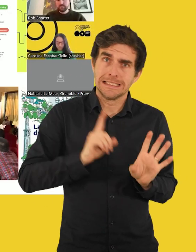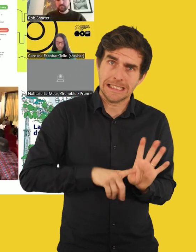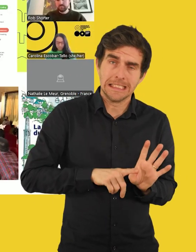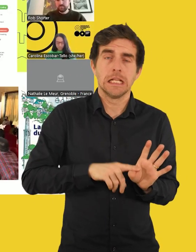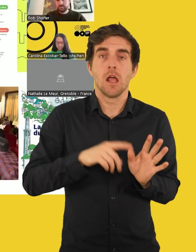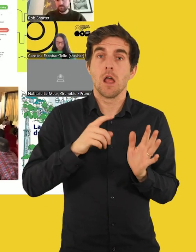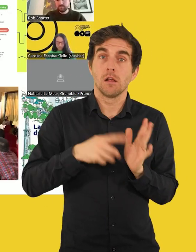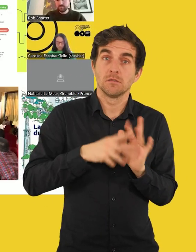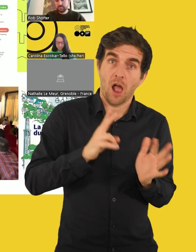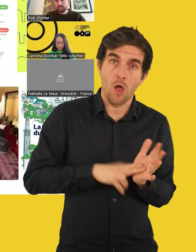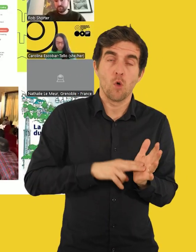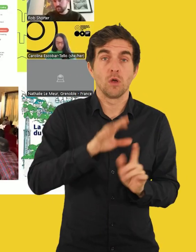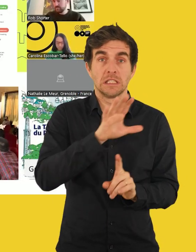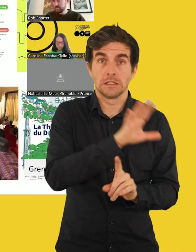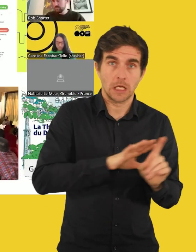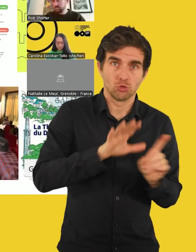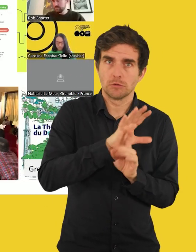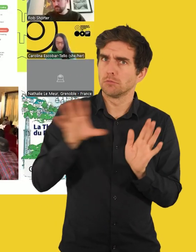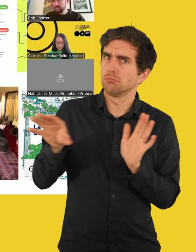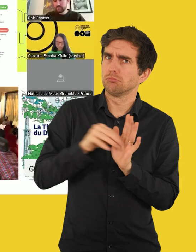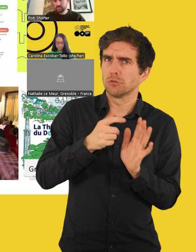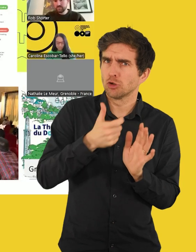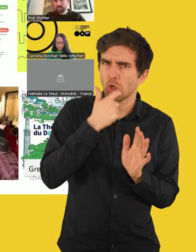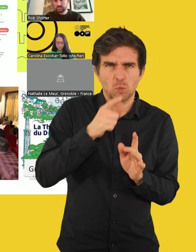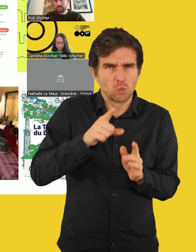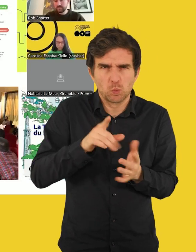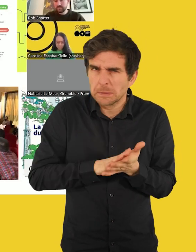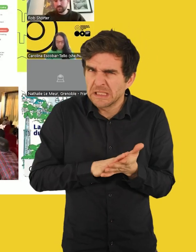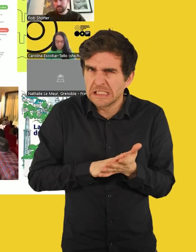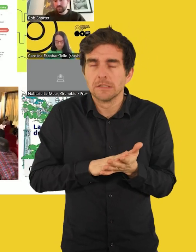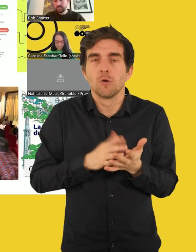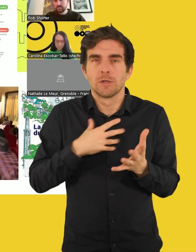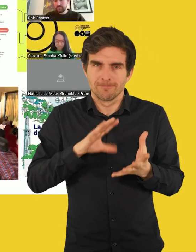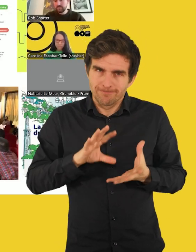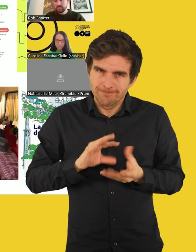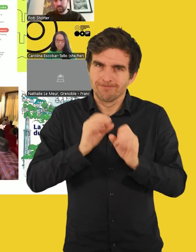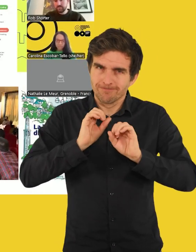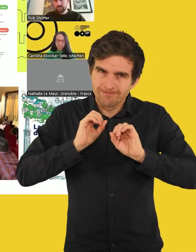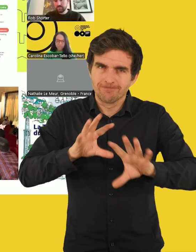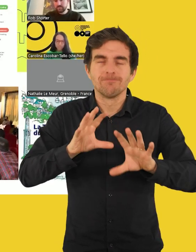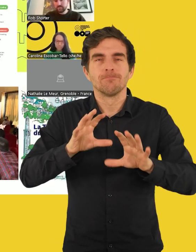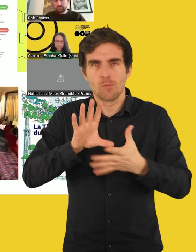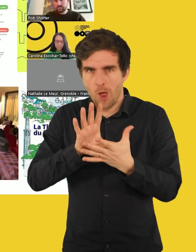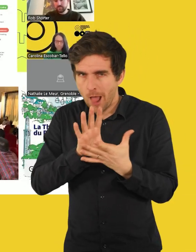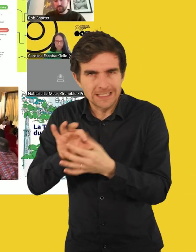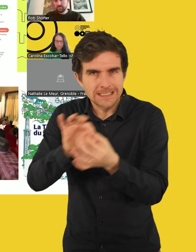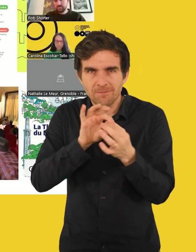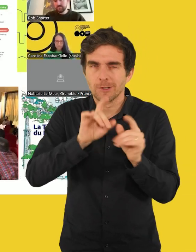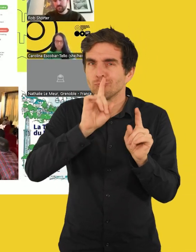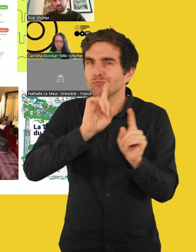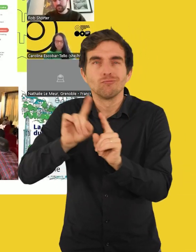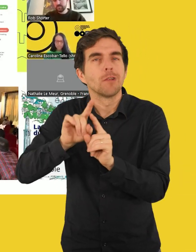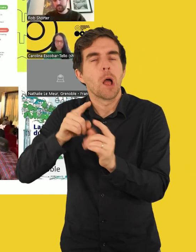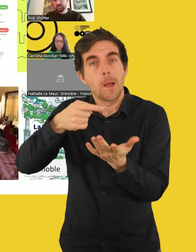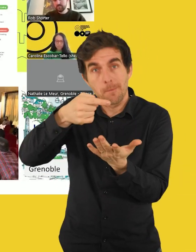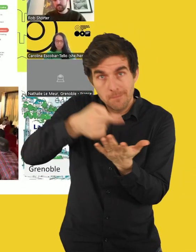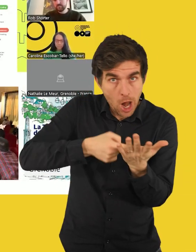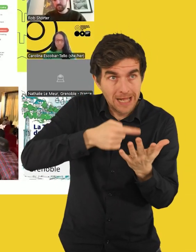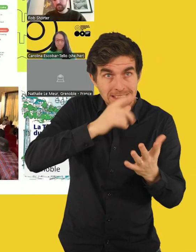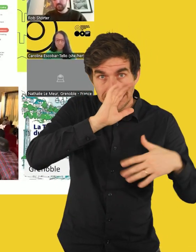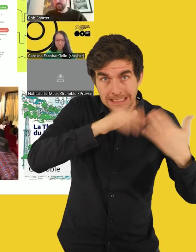our city or town or district live in the donut? What would that mean? So we created tools and have been thrilled to be collaborating